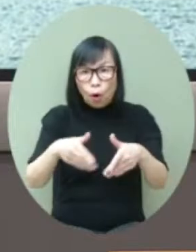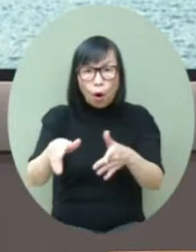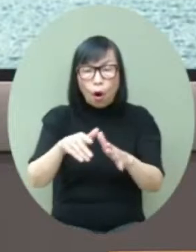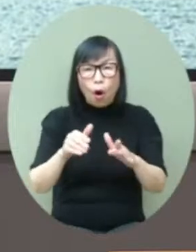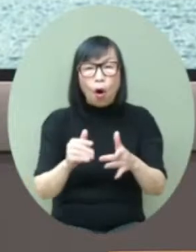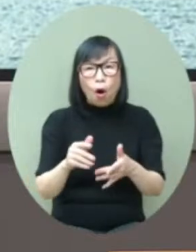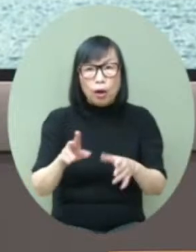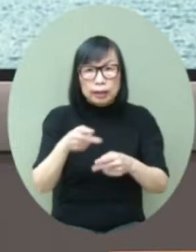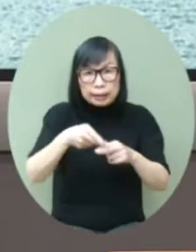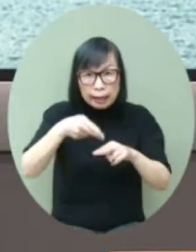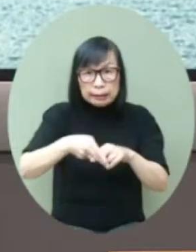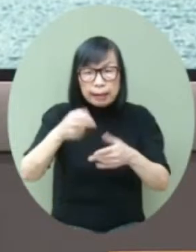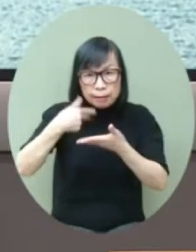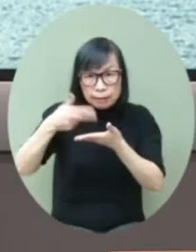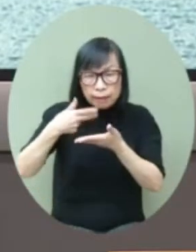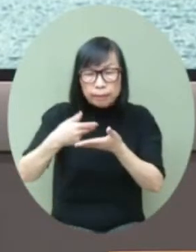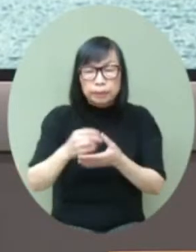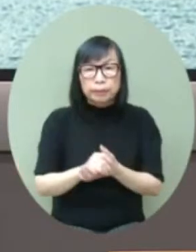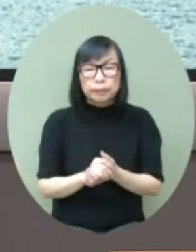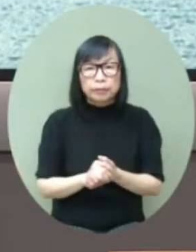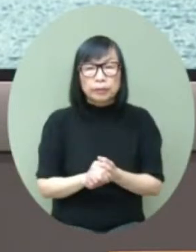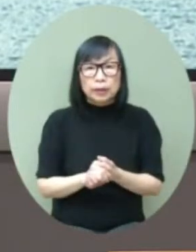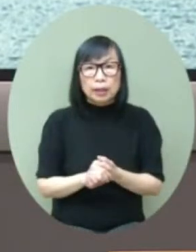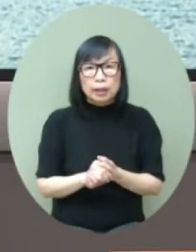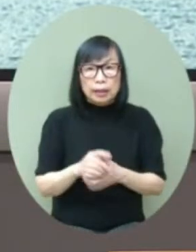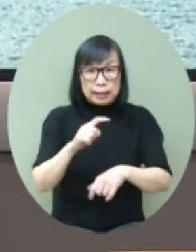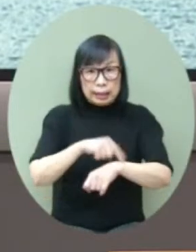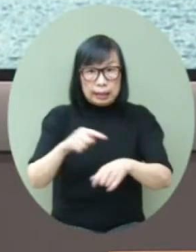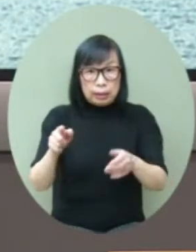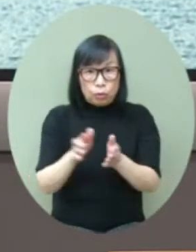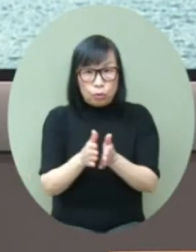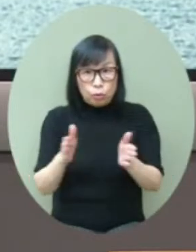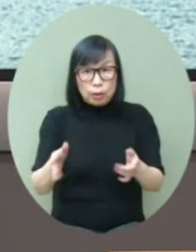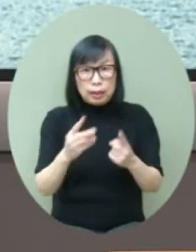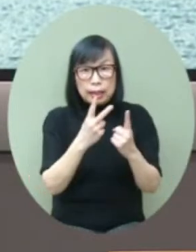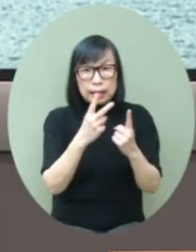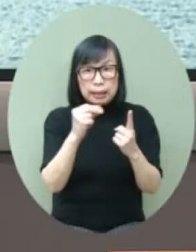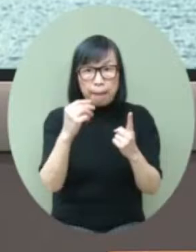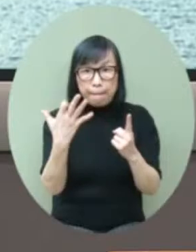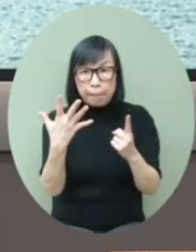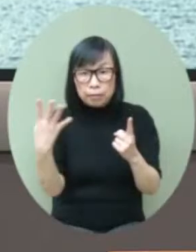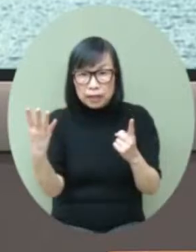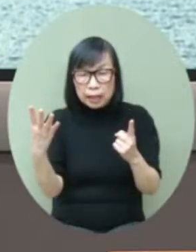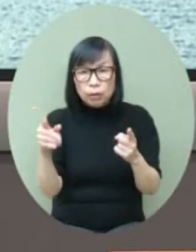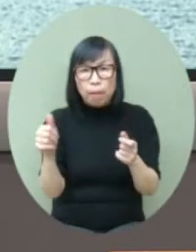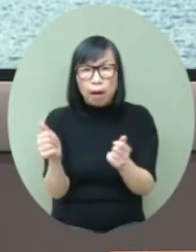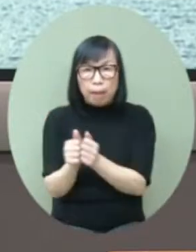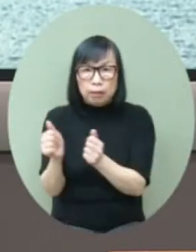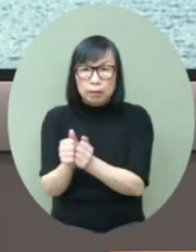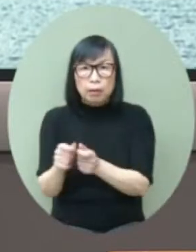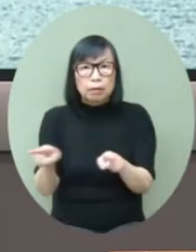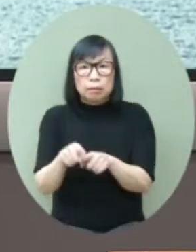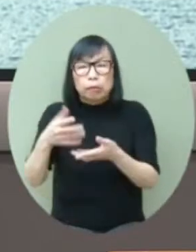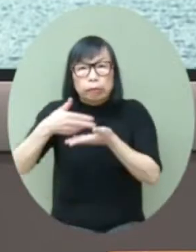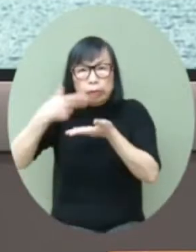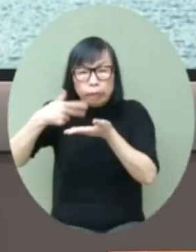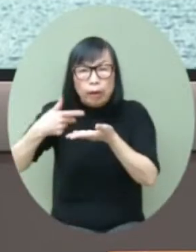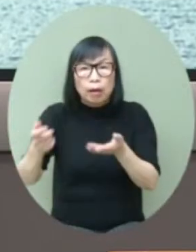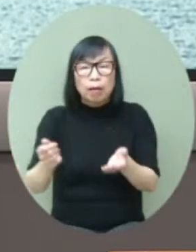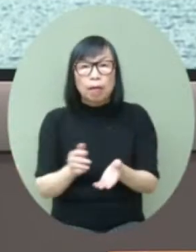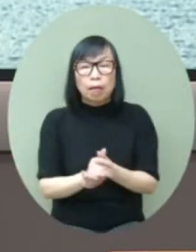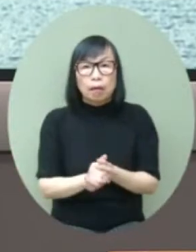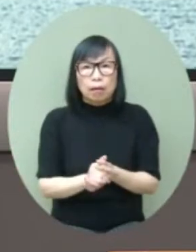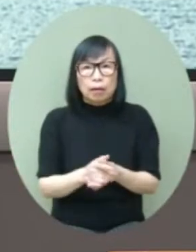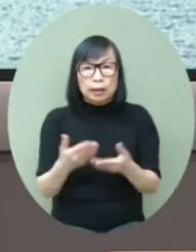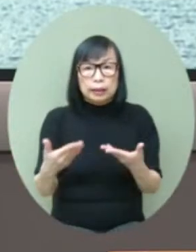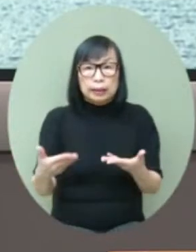she was at the East Ocean Lafayette restaurant and had a meal there. At the same time, 12524 was